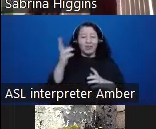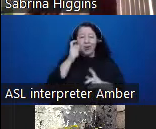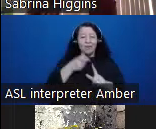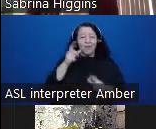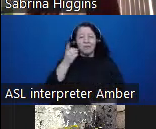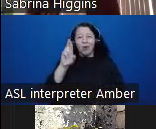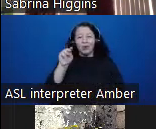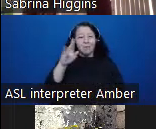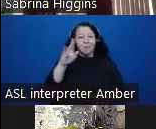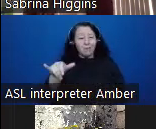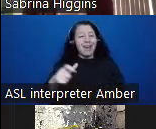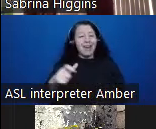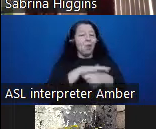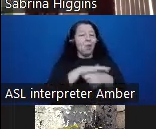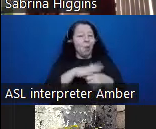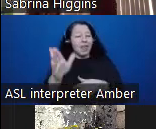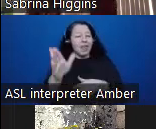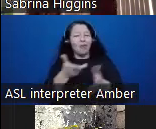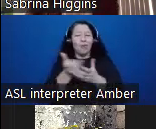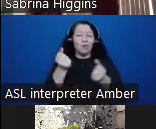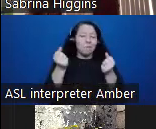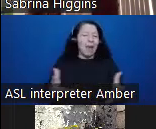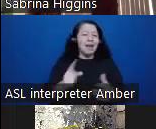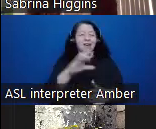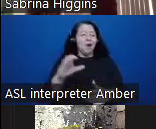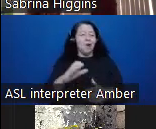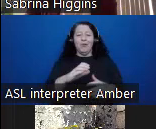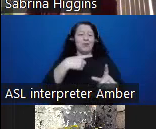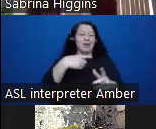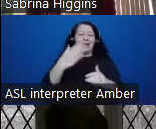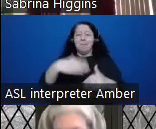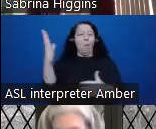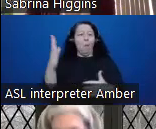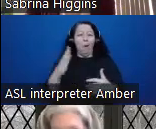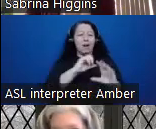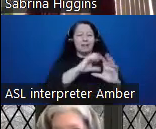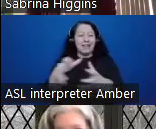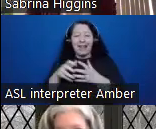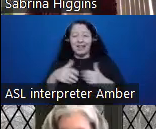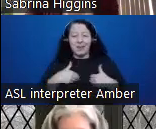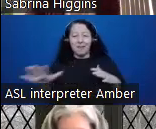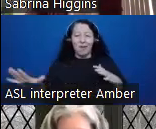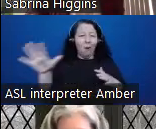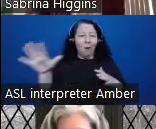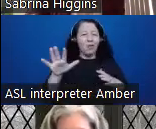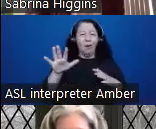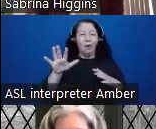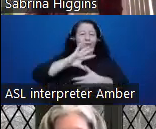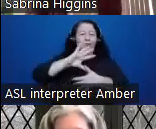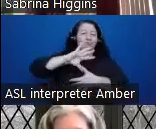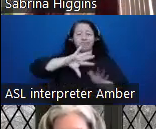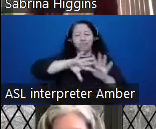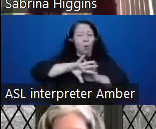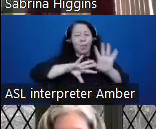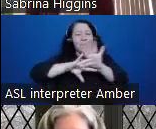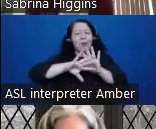lectures through the 100+ societies we have all over North America. And if you're a society officer, please don't forget